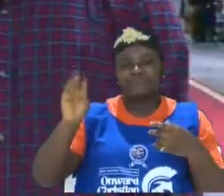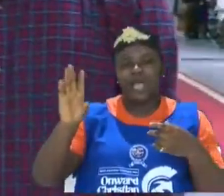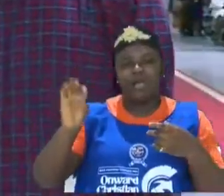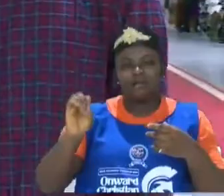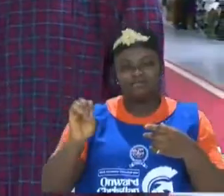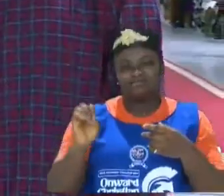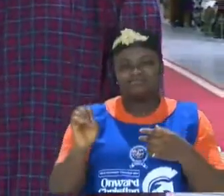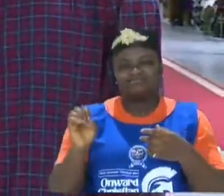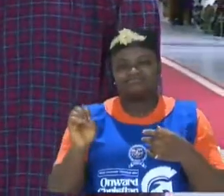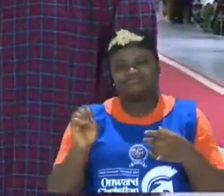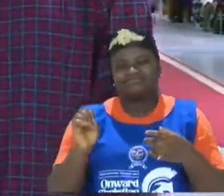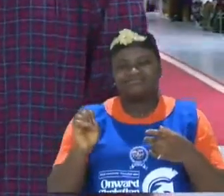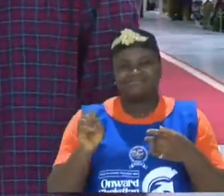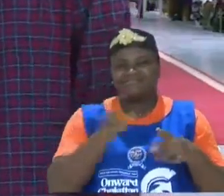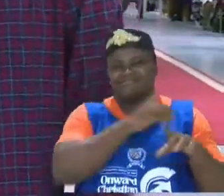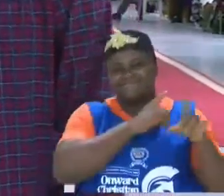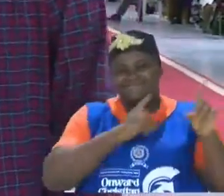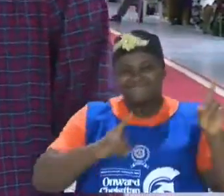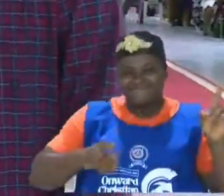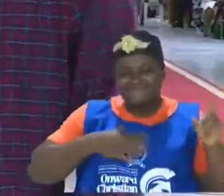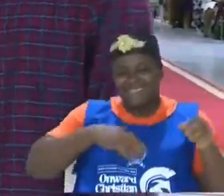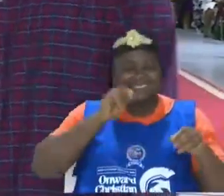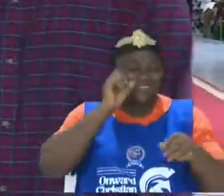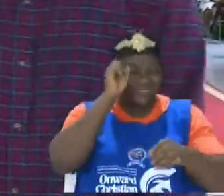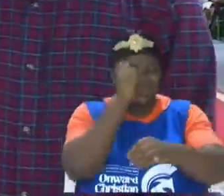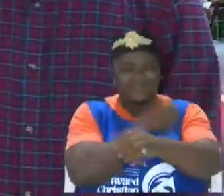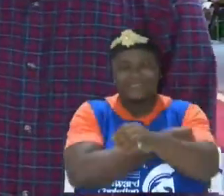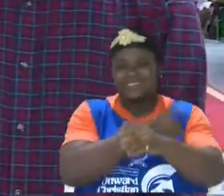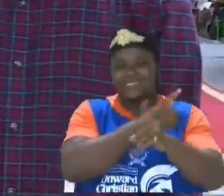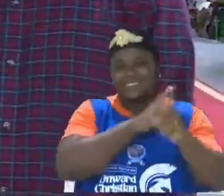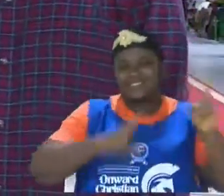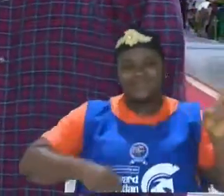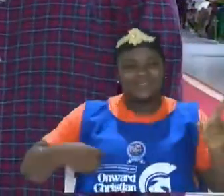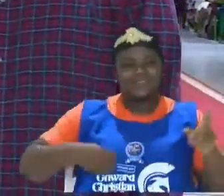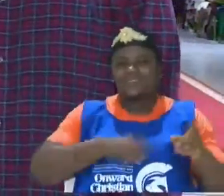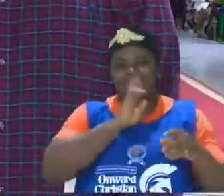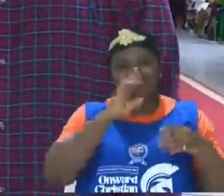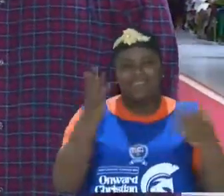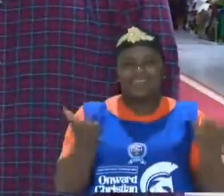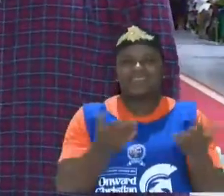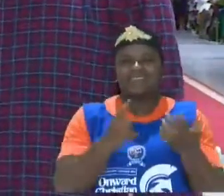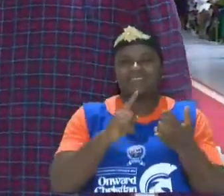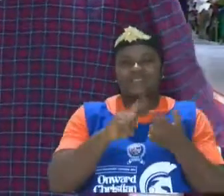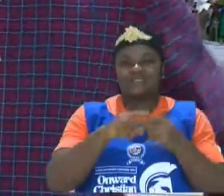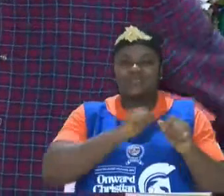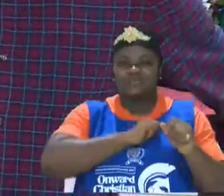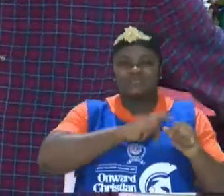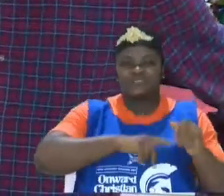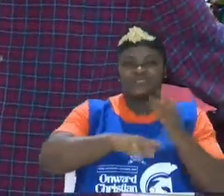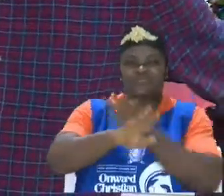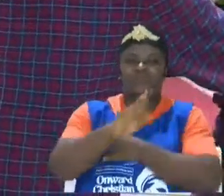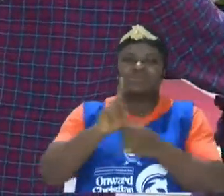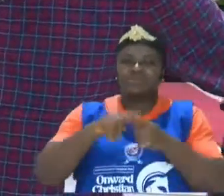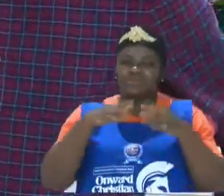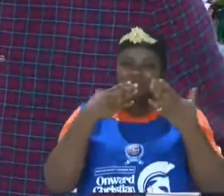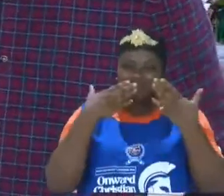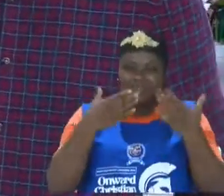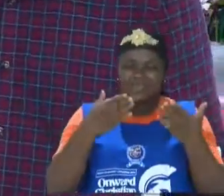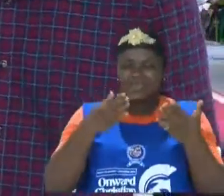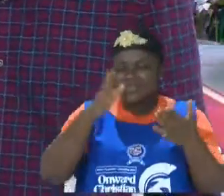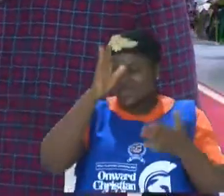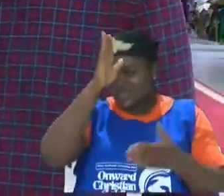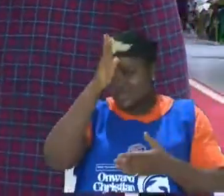Erins. We've come to appreciate God and to thank Daddy Gio. And the title of